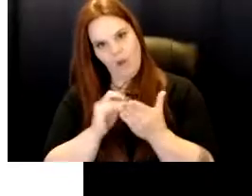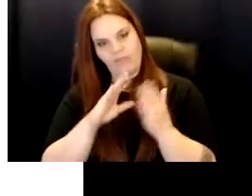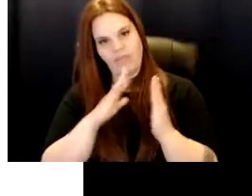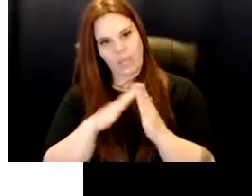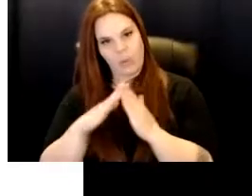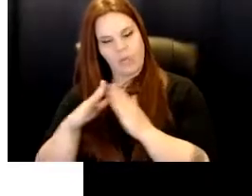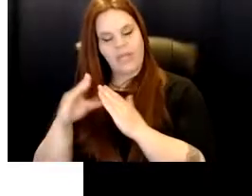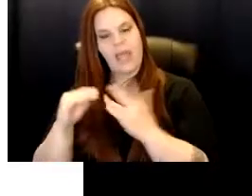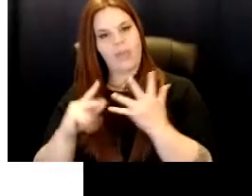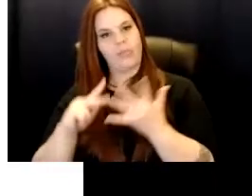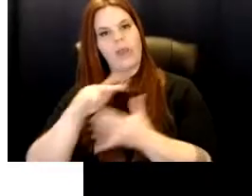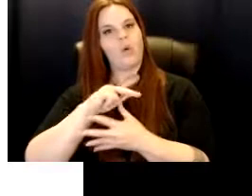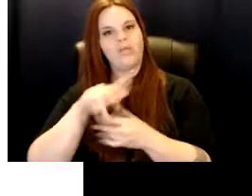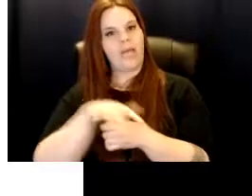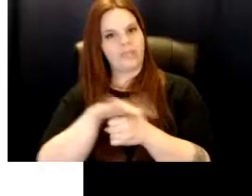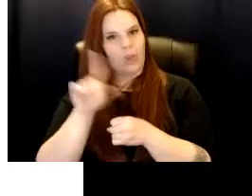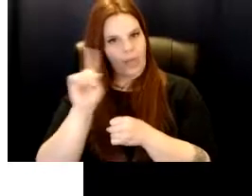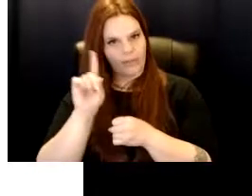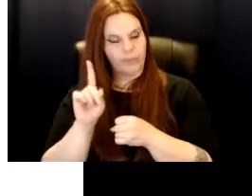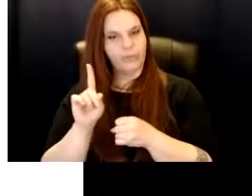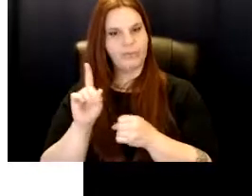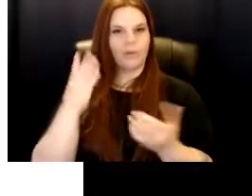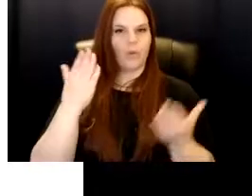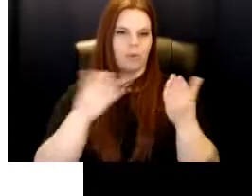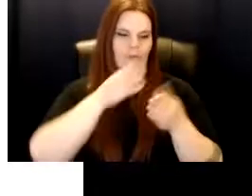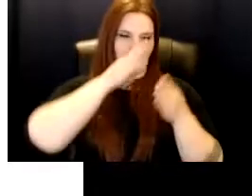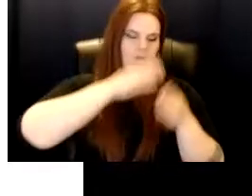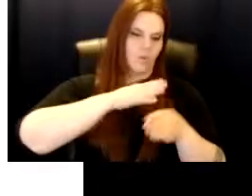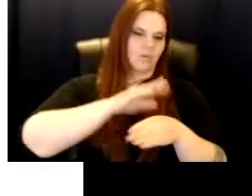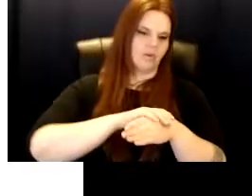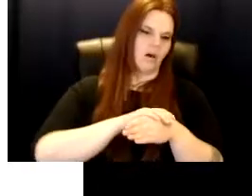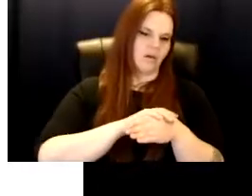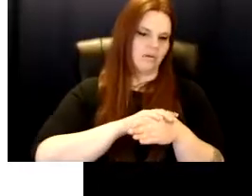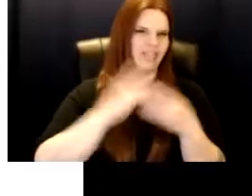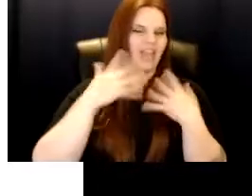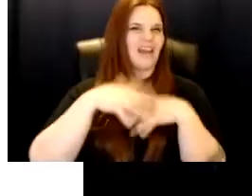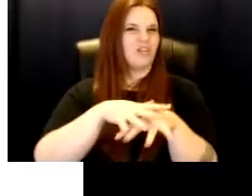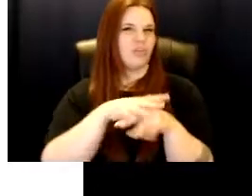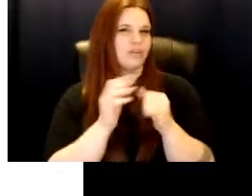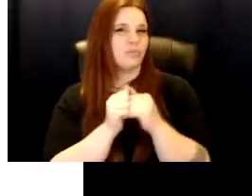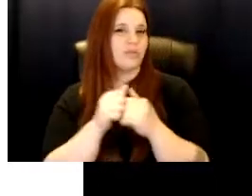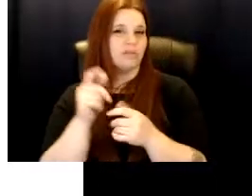in prioritizing locations that, we might focus on that integration with transit.